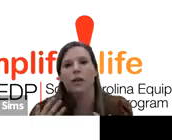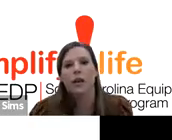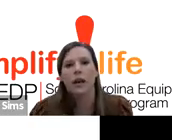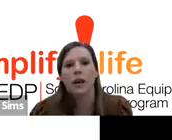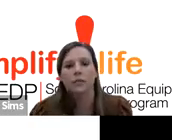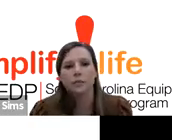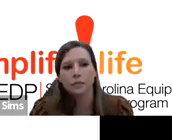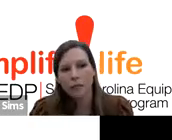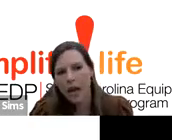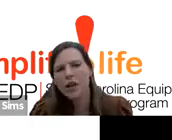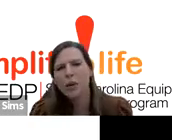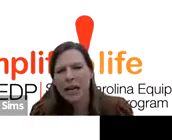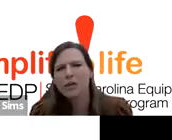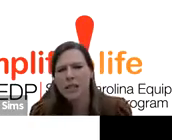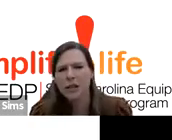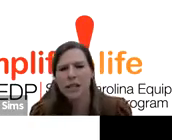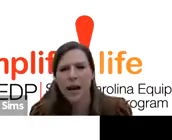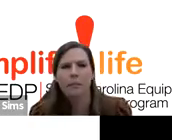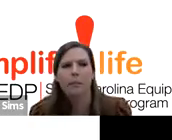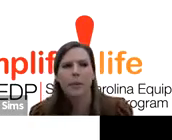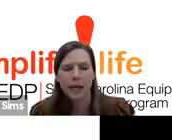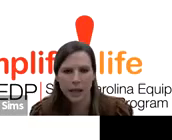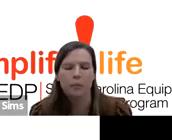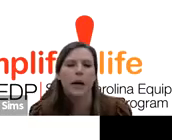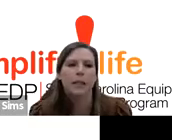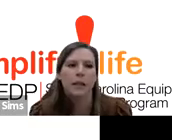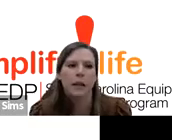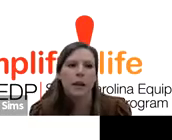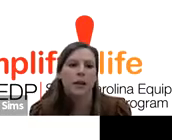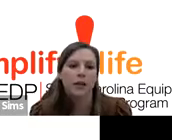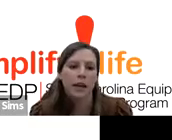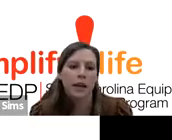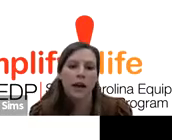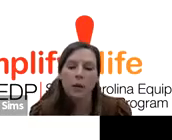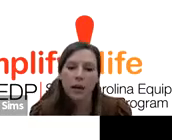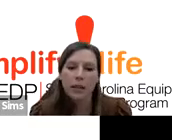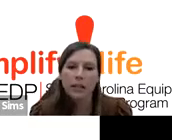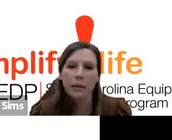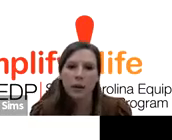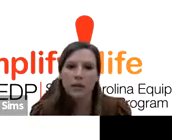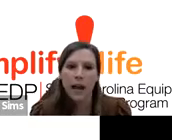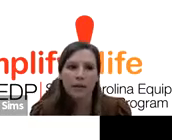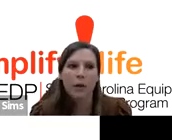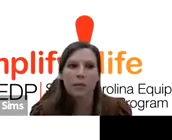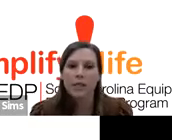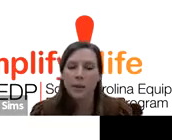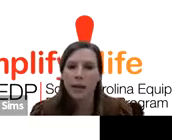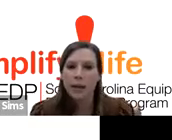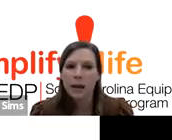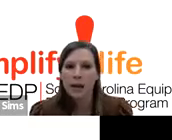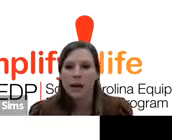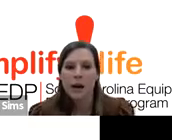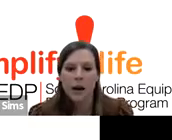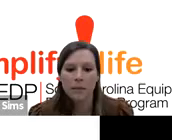if you're thinking, I know right now is a different time again, but if you're thinking that, oh my goodness, I would love to have you come